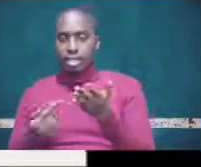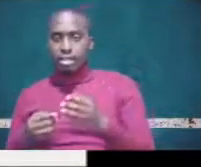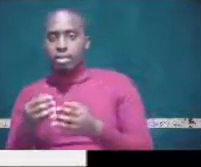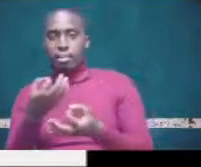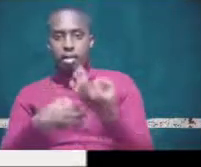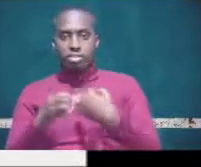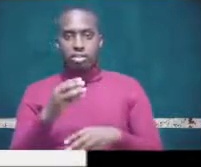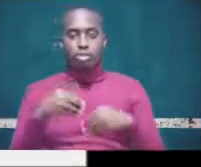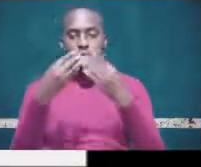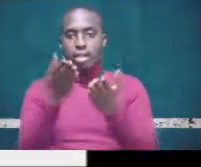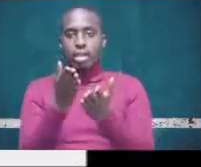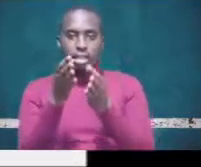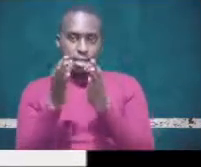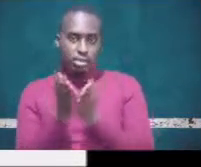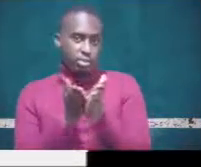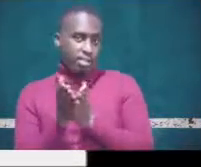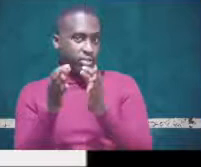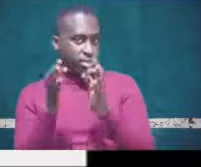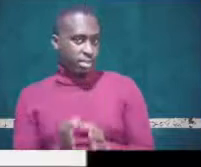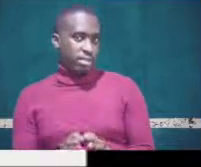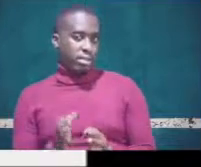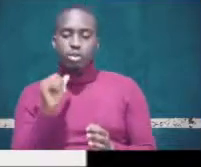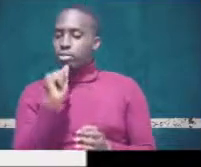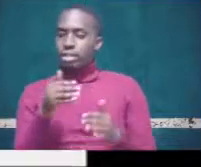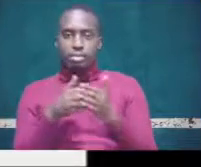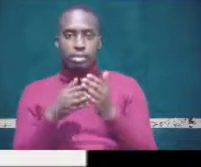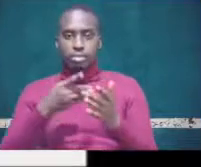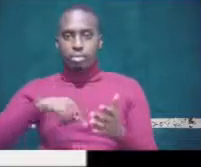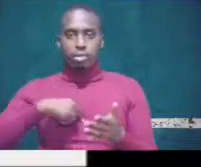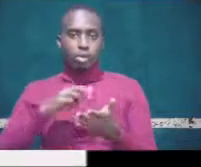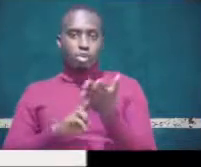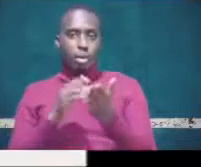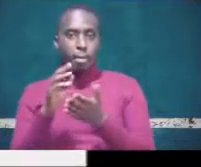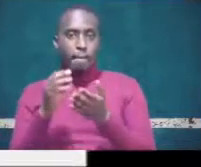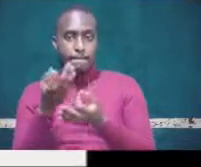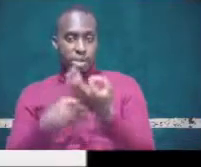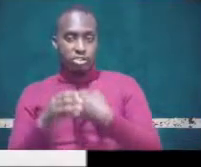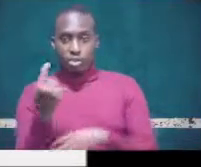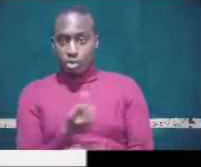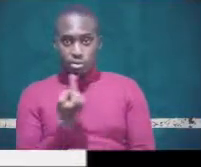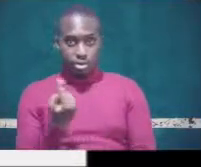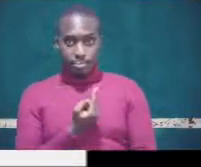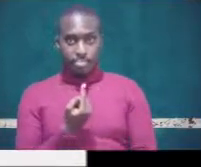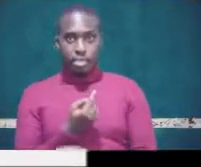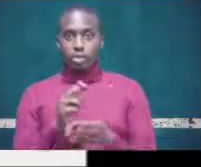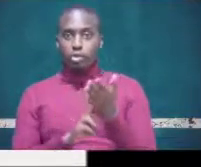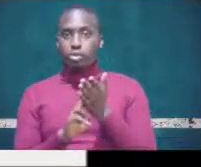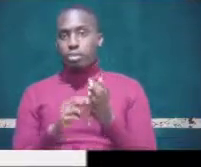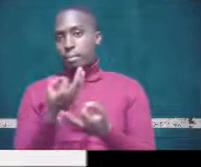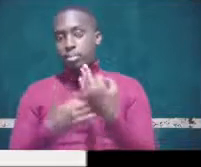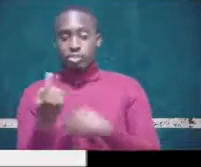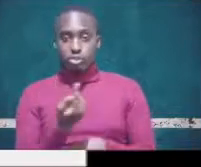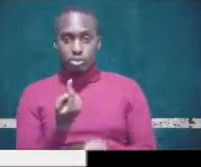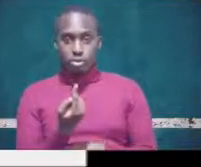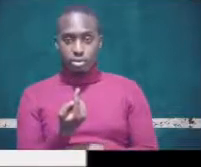purpose. So when we talk about technology, we don't limit ourselves to use of machines only, to the use of machines